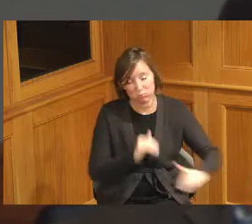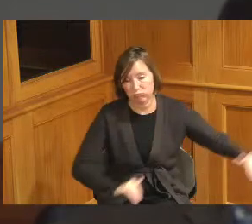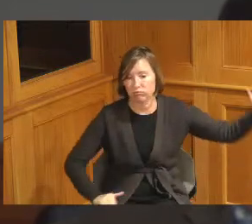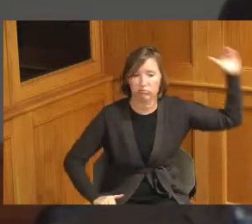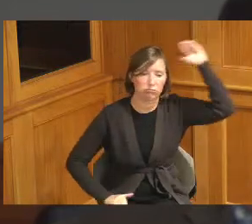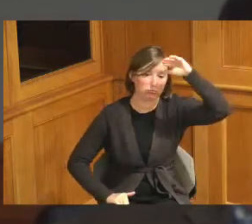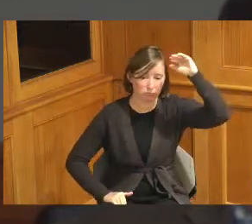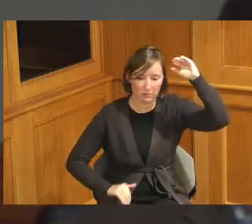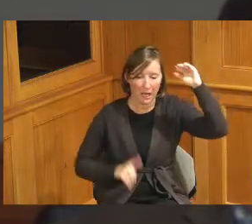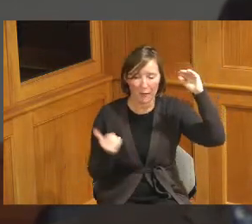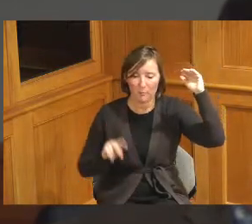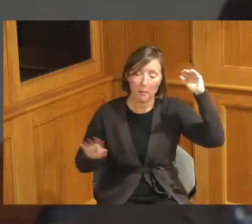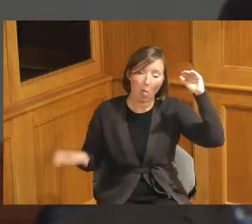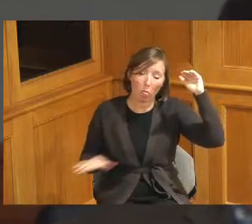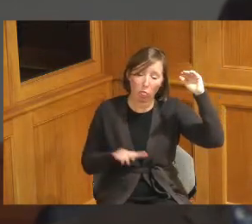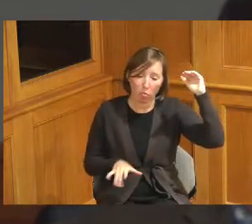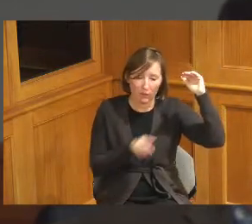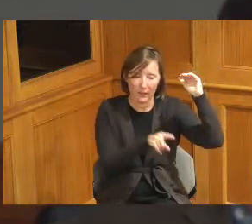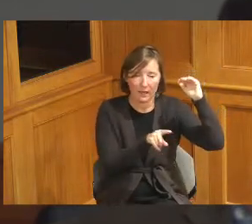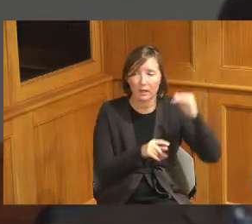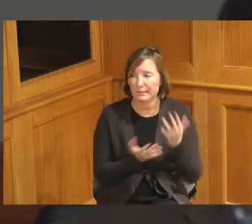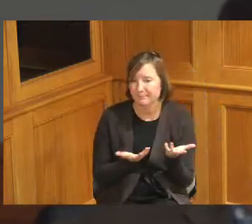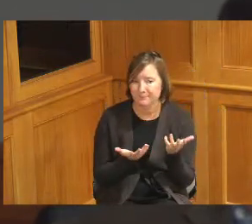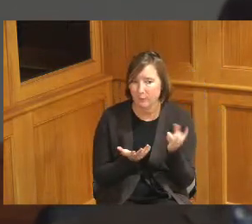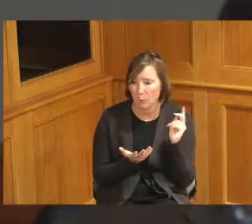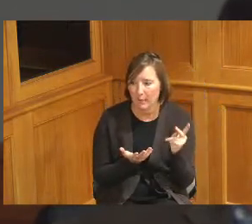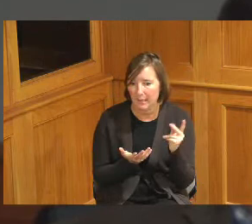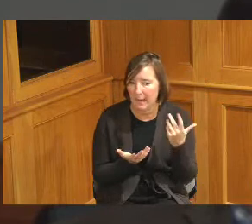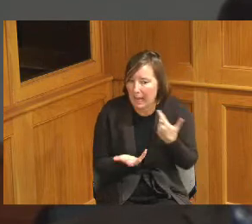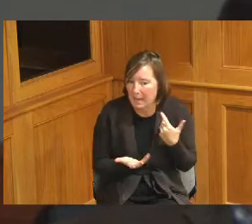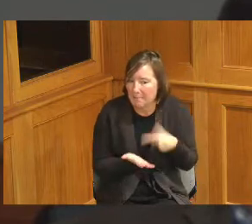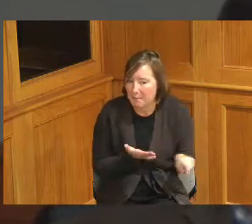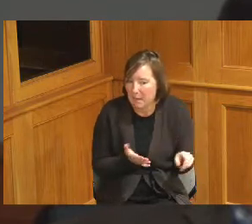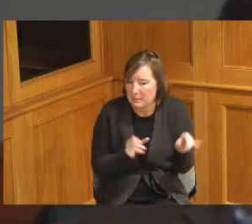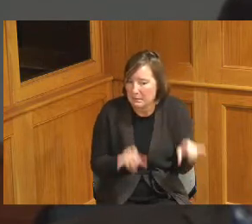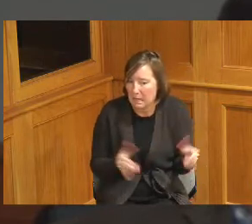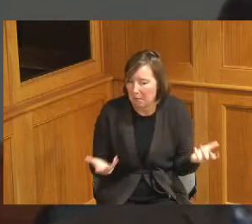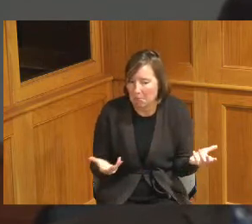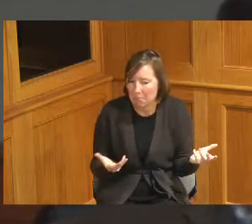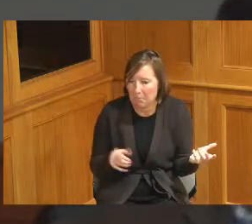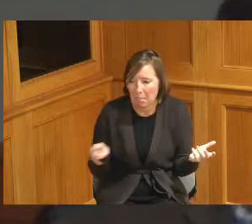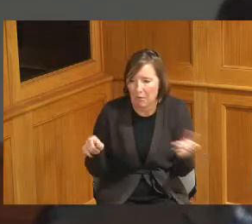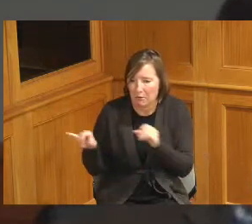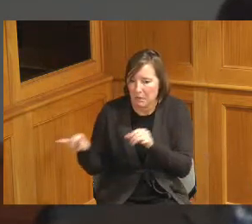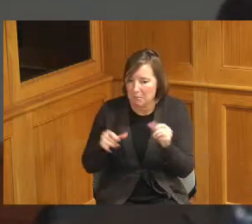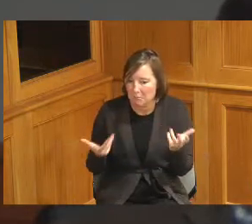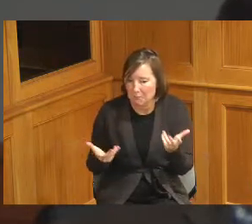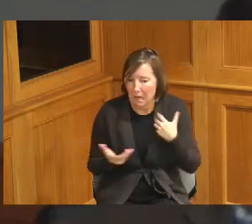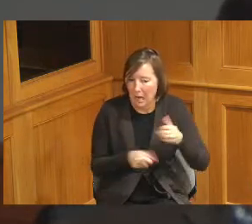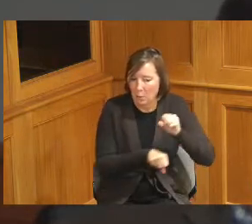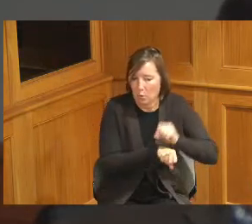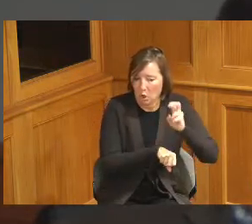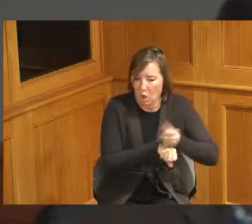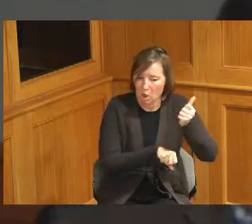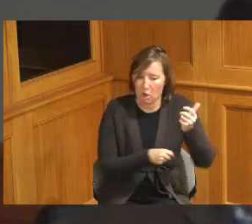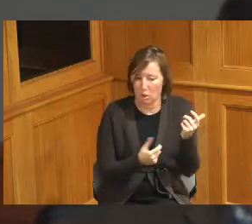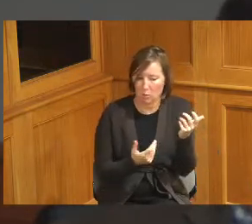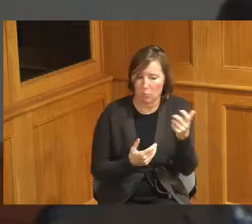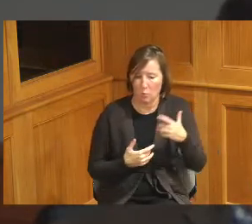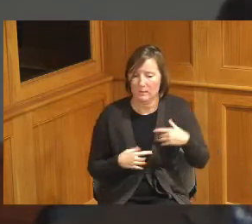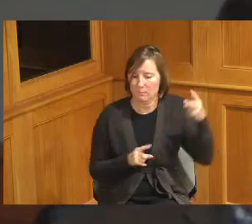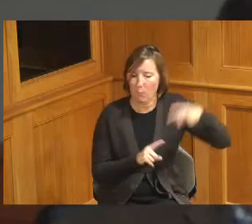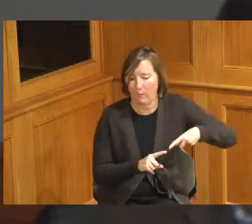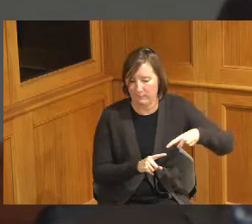that incentive after a while if they say, I'm getting the same amount no matter what I do, no matter what effort I put out. So